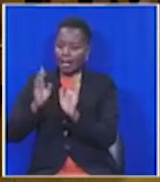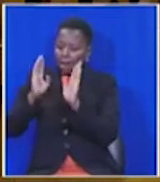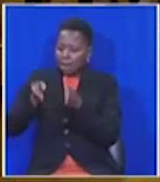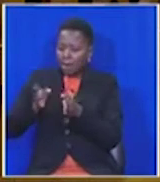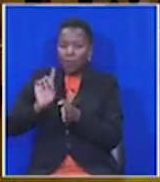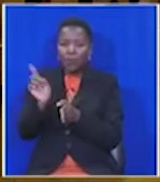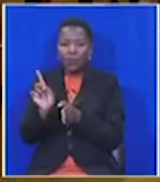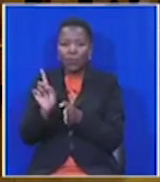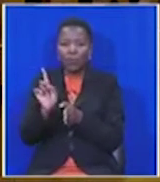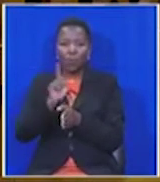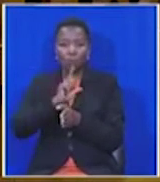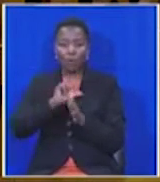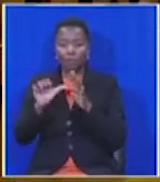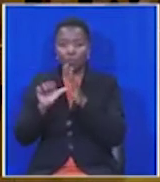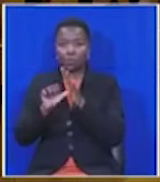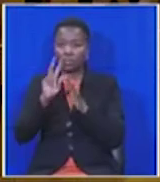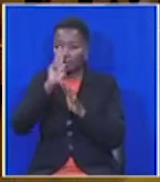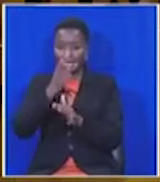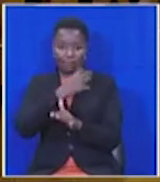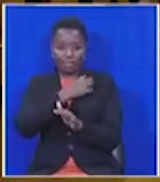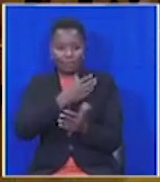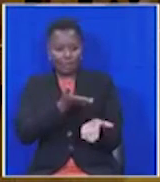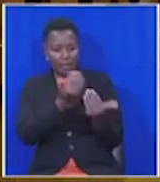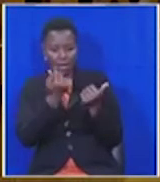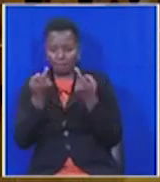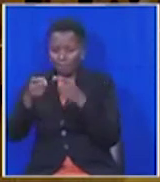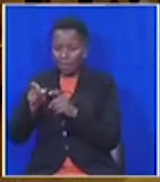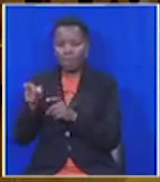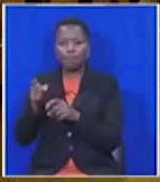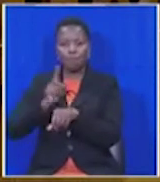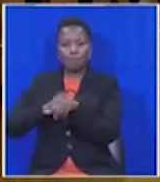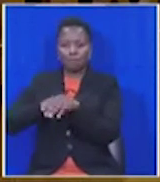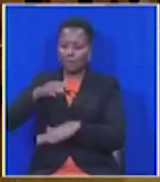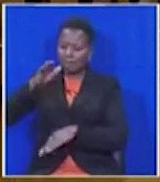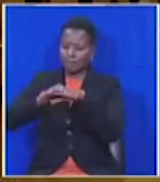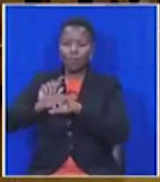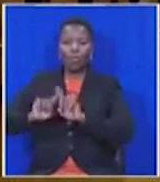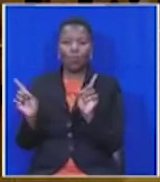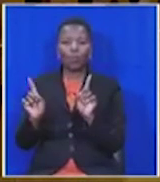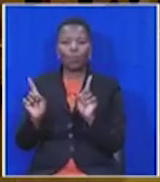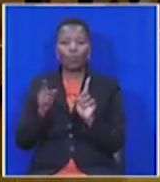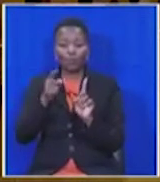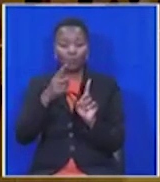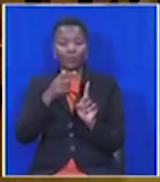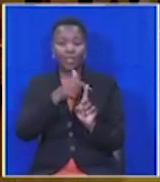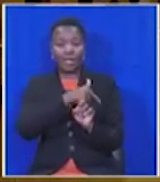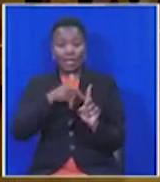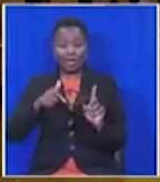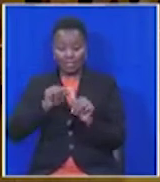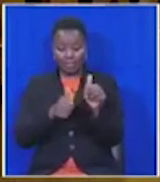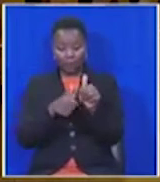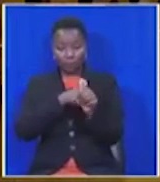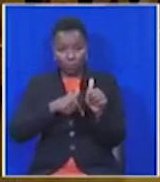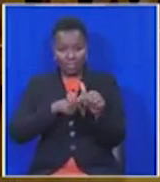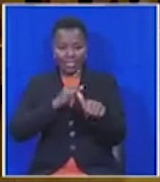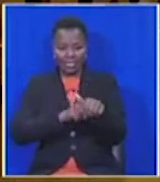that's very important when we look at holding the executive to account, that the Deputy President has a specific time for answering questions, and I think